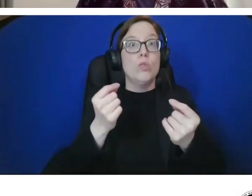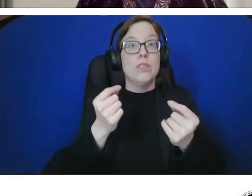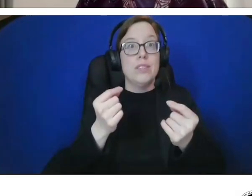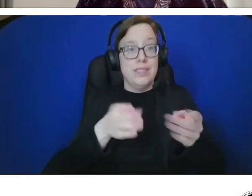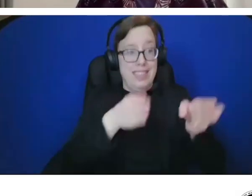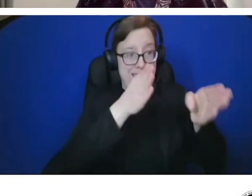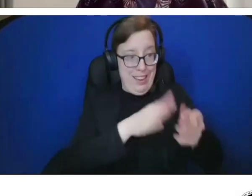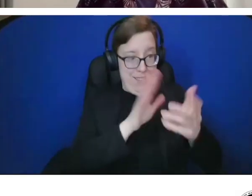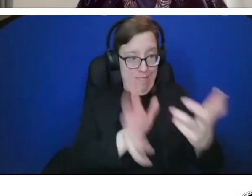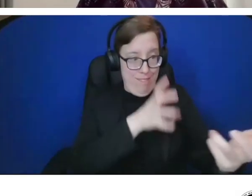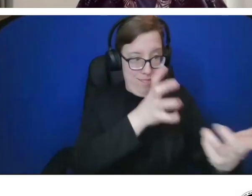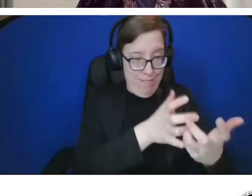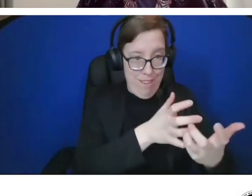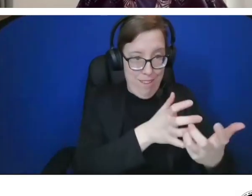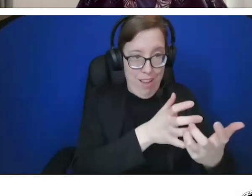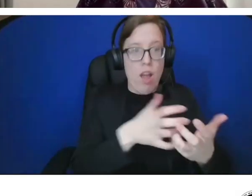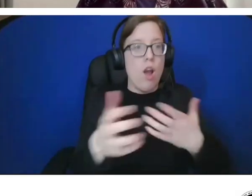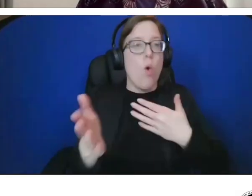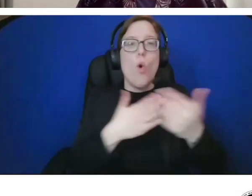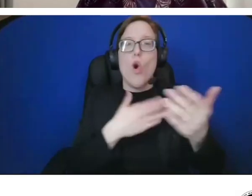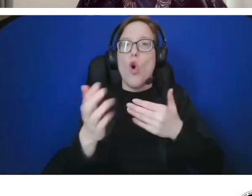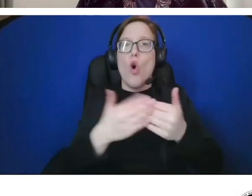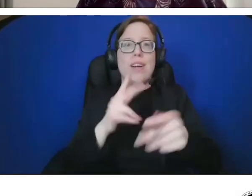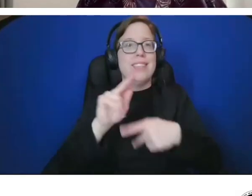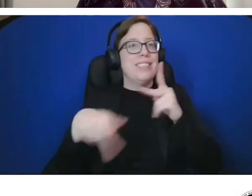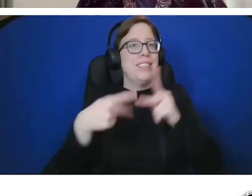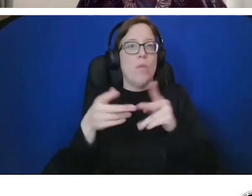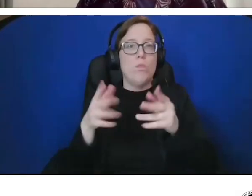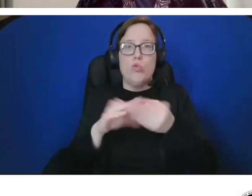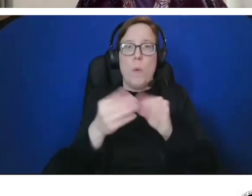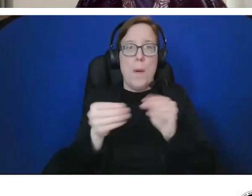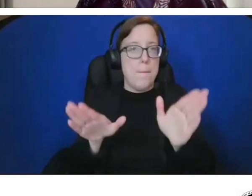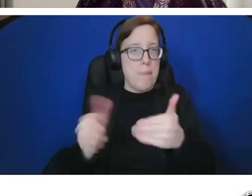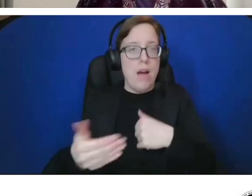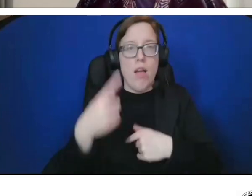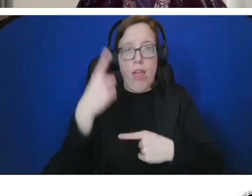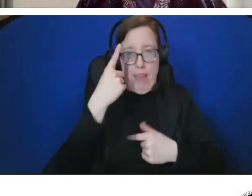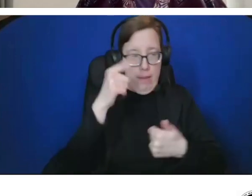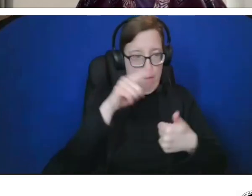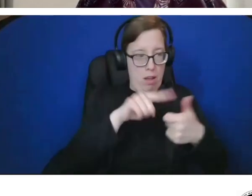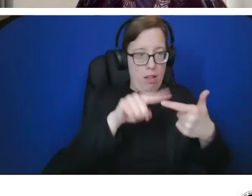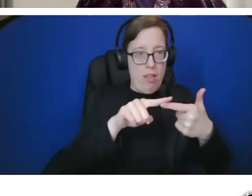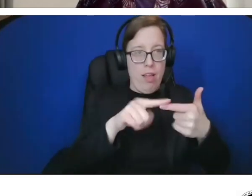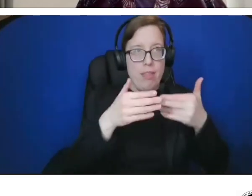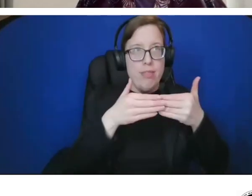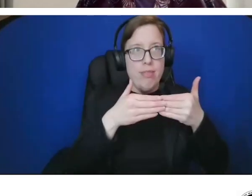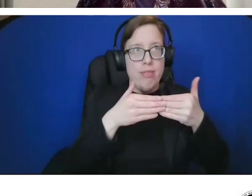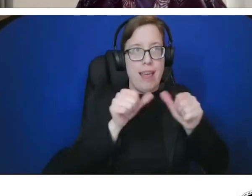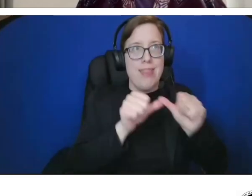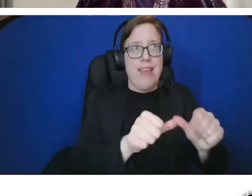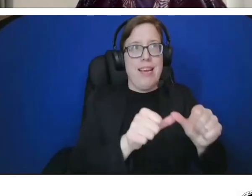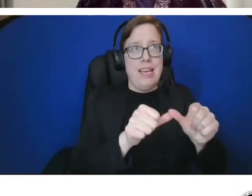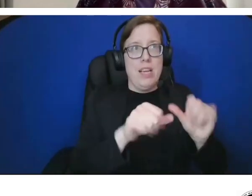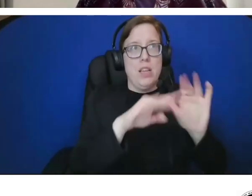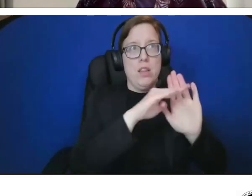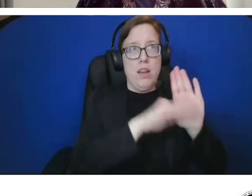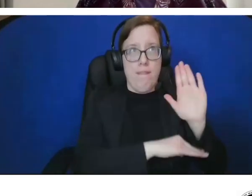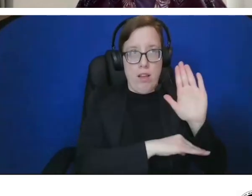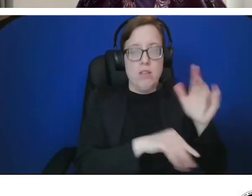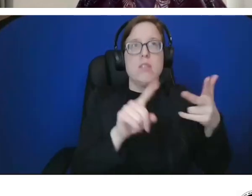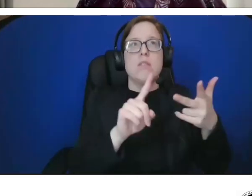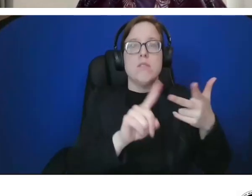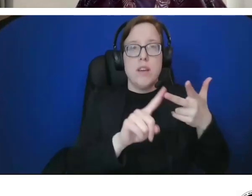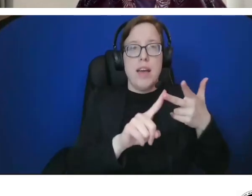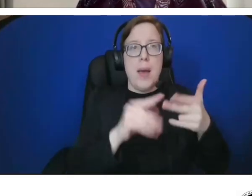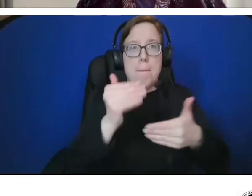to individualize the lesson regardless of what type of story box it is. You're going to think about the length of the lesson,